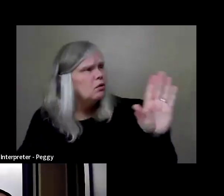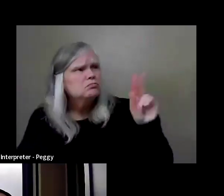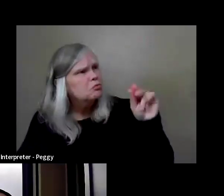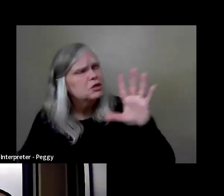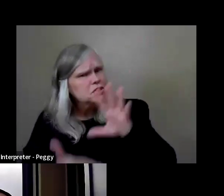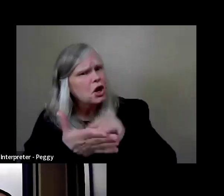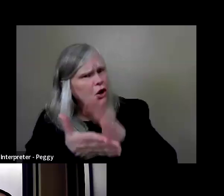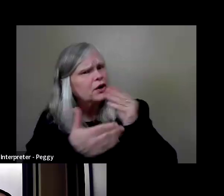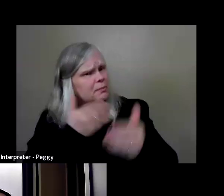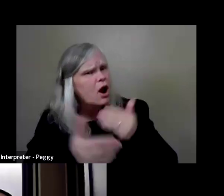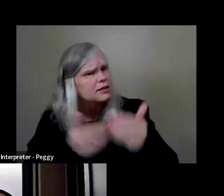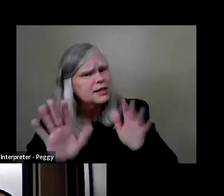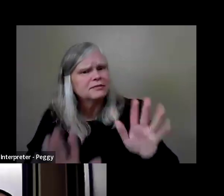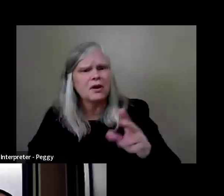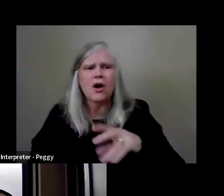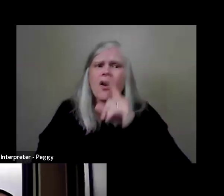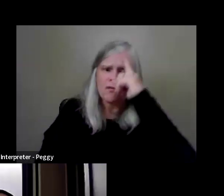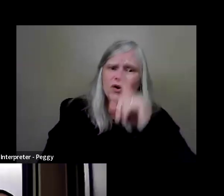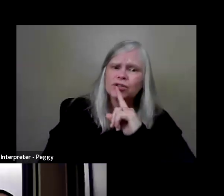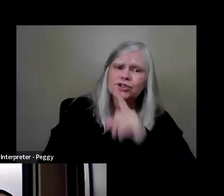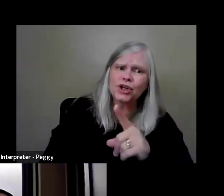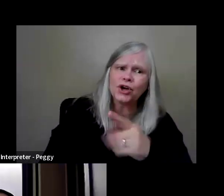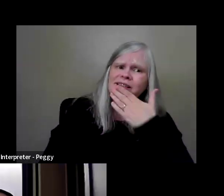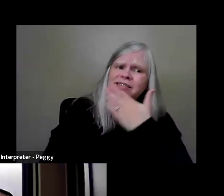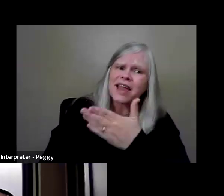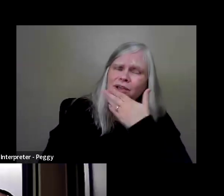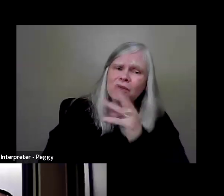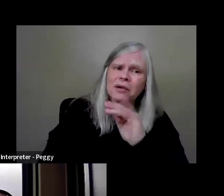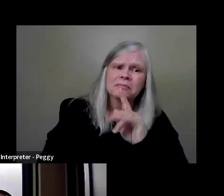process. For You know, sure. Thank that's- you.